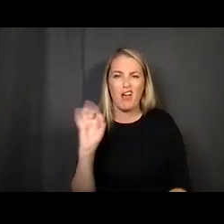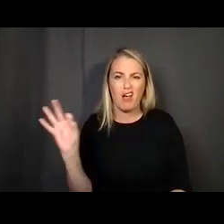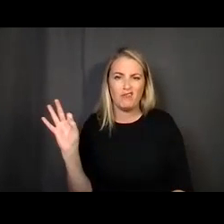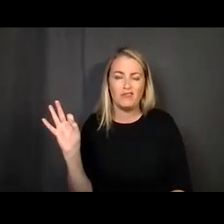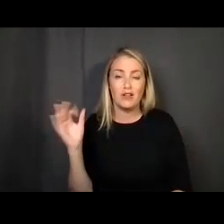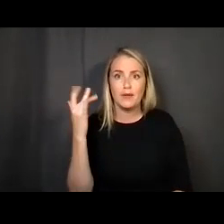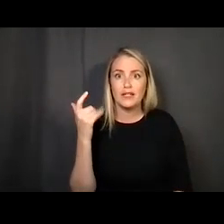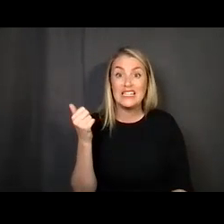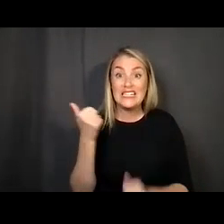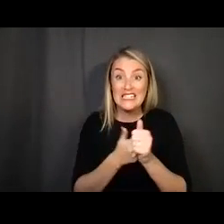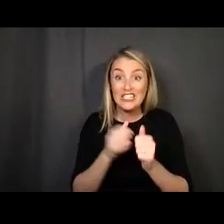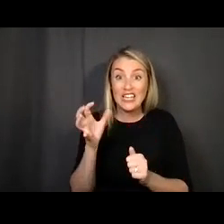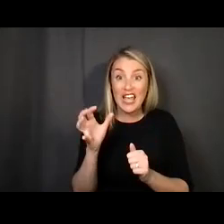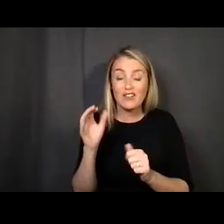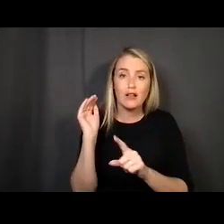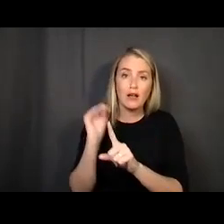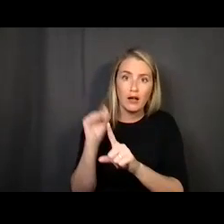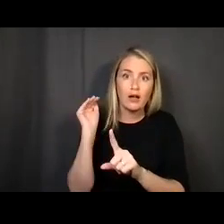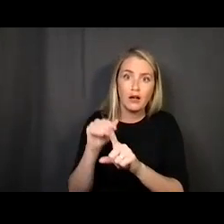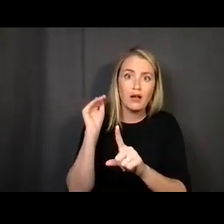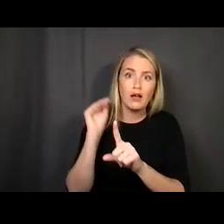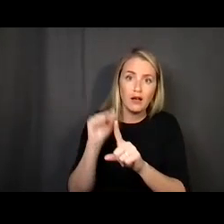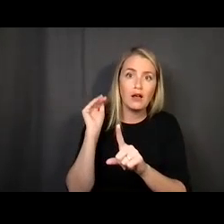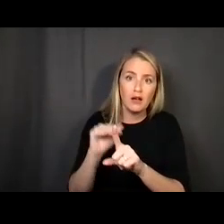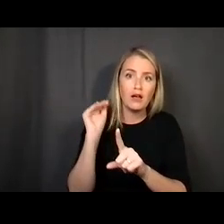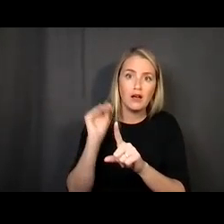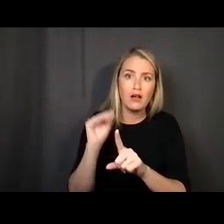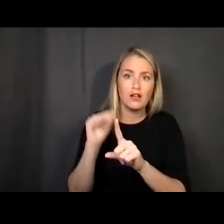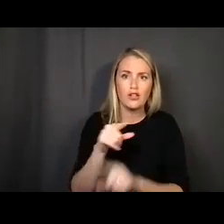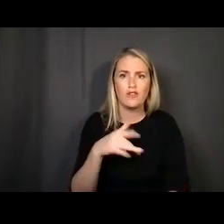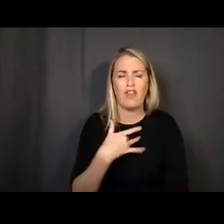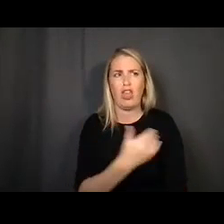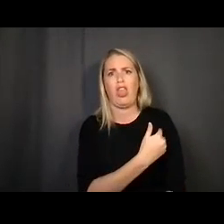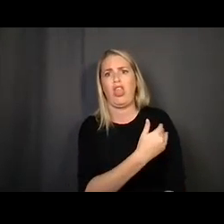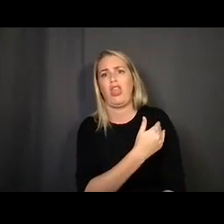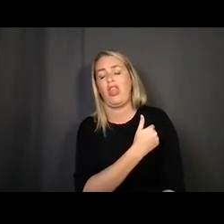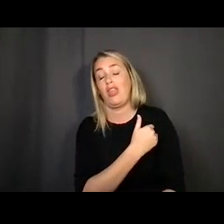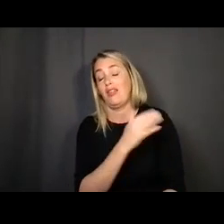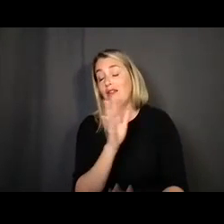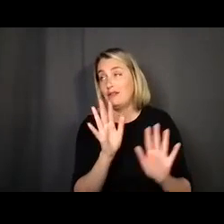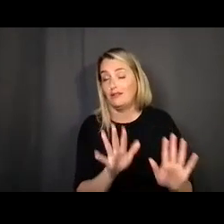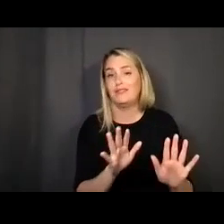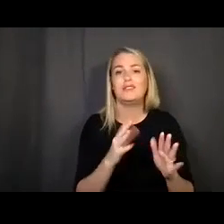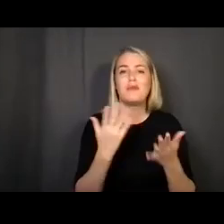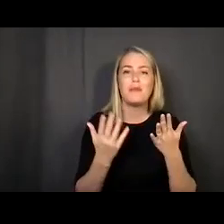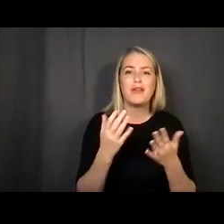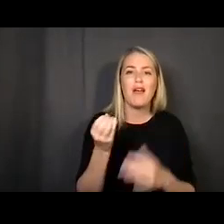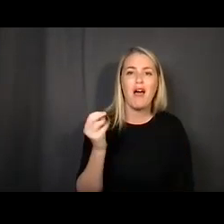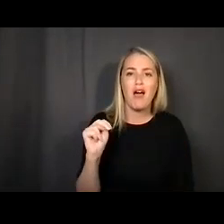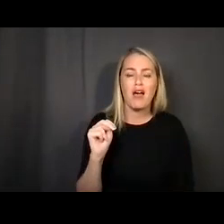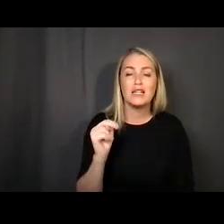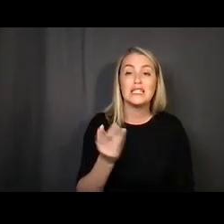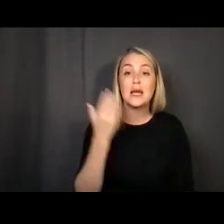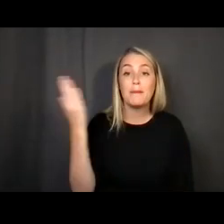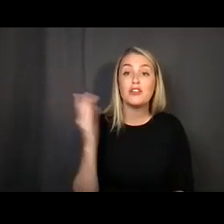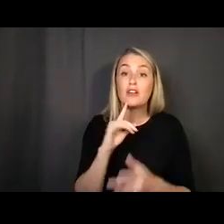querer apagar para no action recibir alerted tanta to you. información o no estar So notificados de you cada acción de probably want Canvas. to turn on the submission comment. So if the